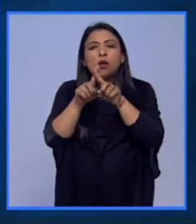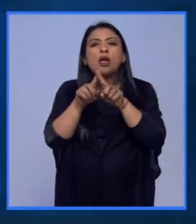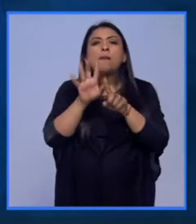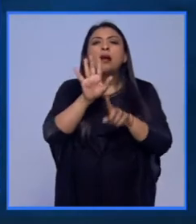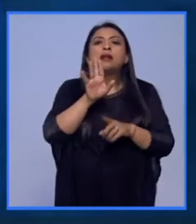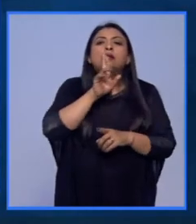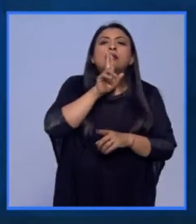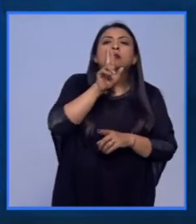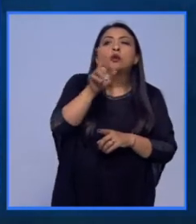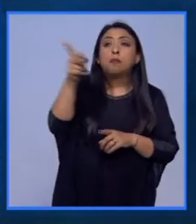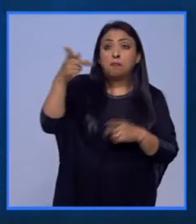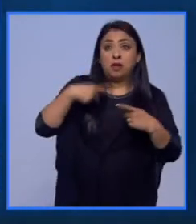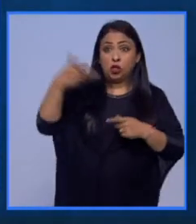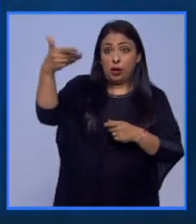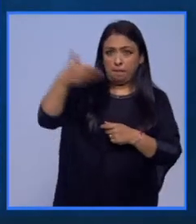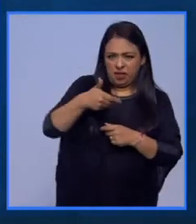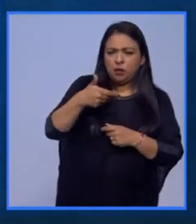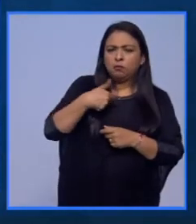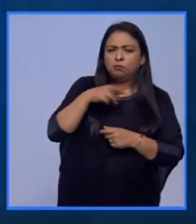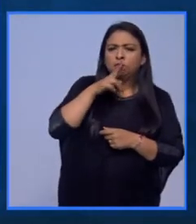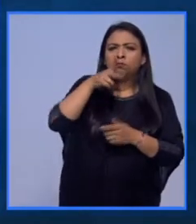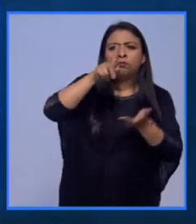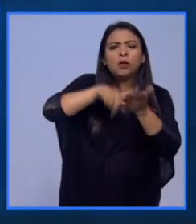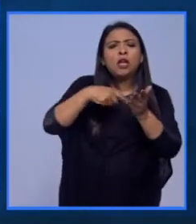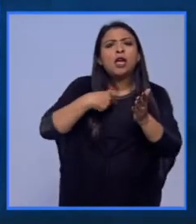and kind of giving an answer to what the client wanted